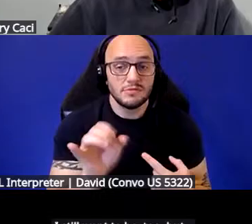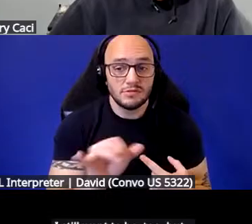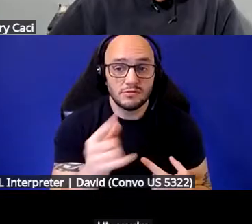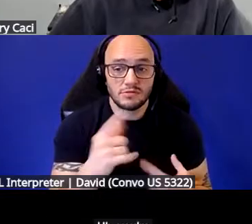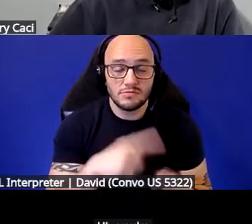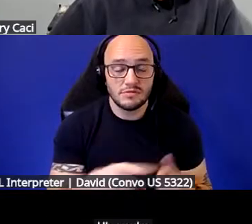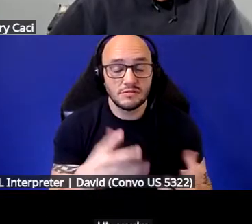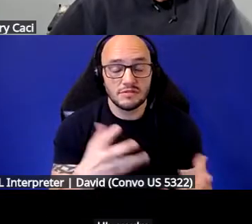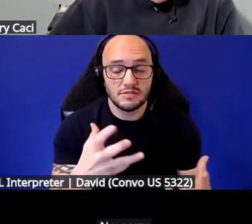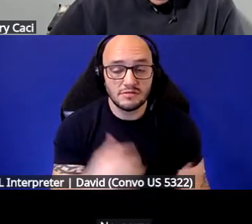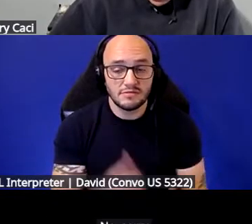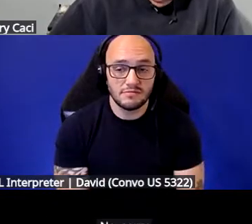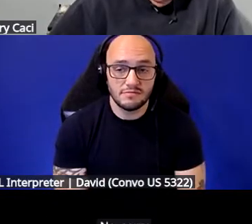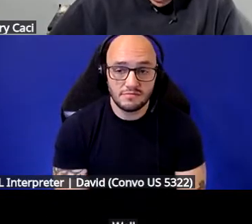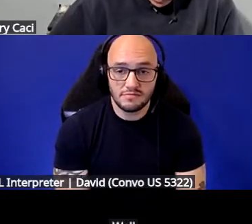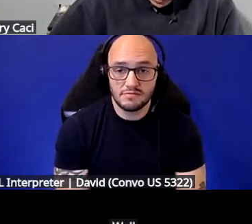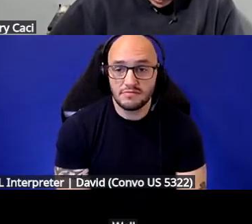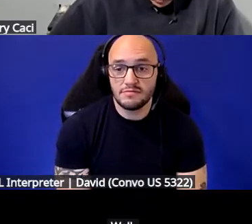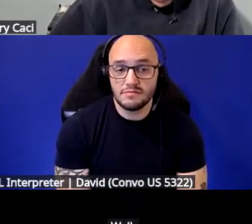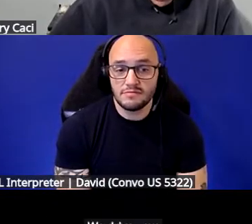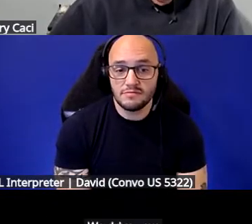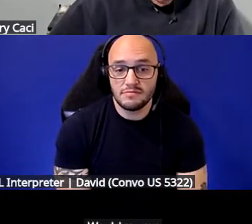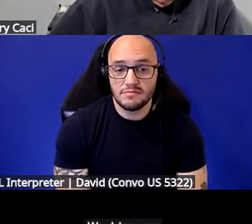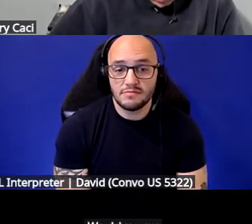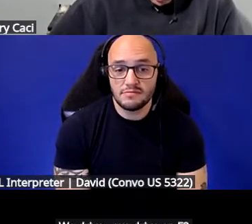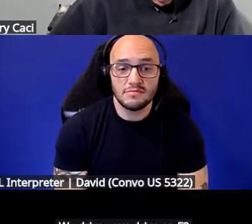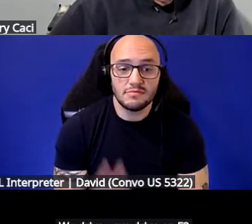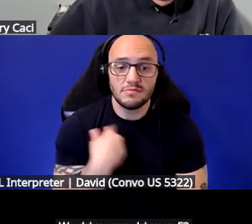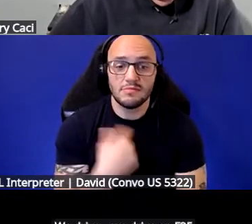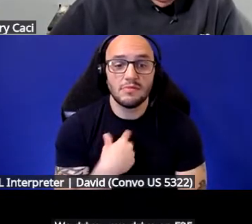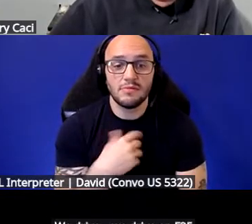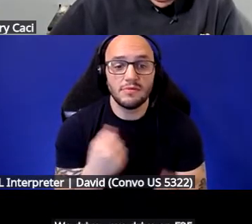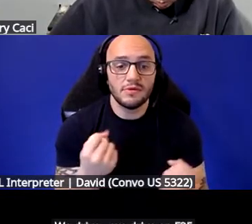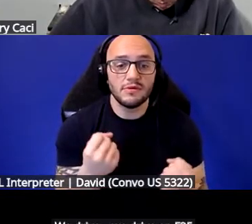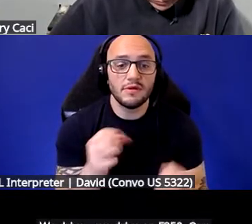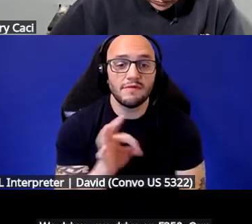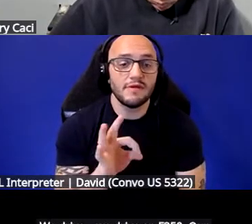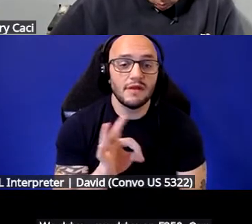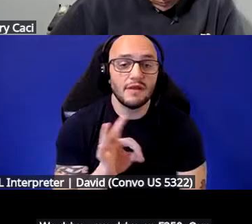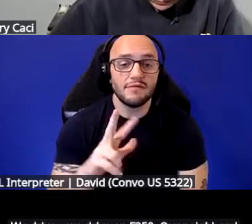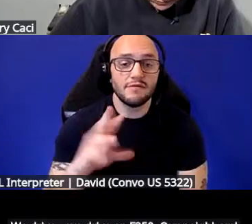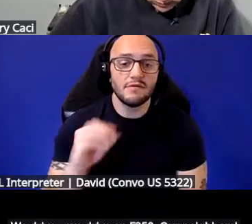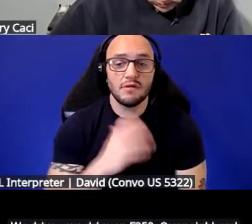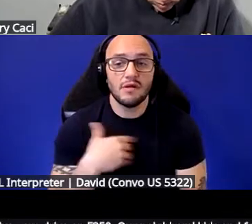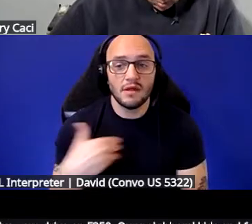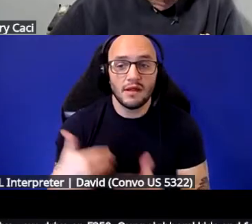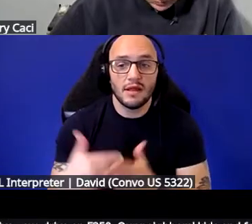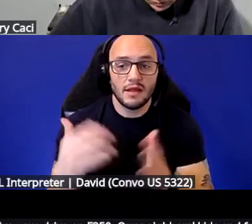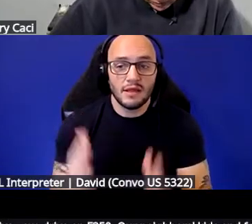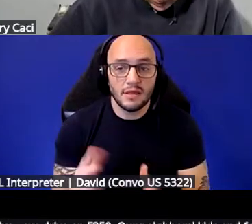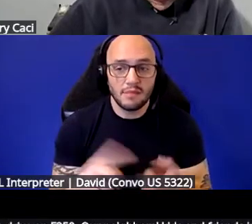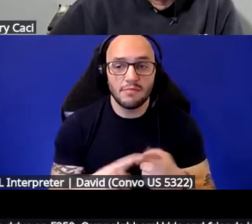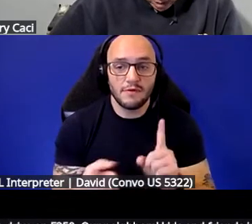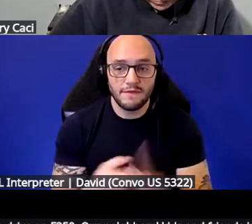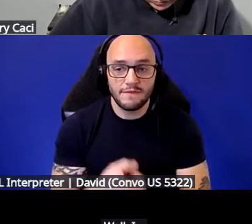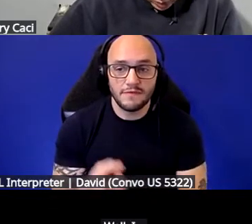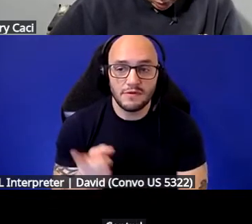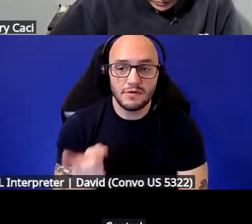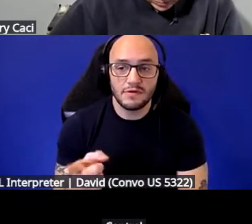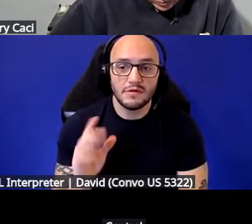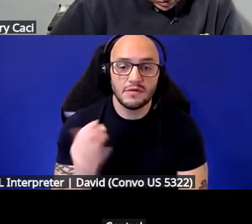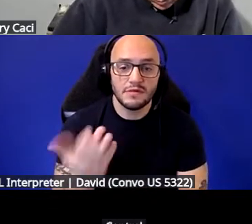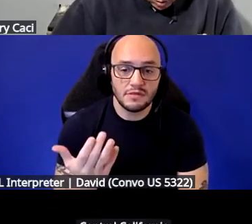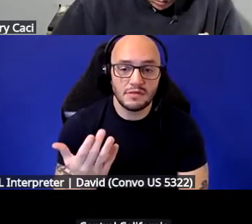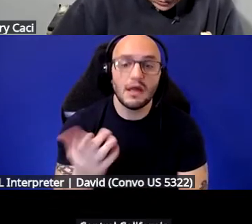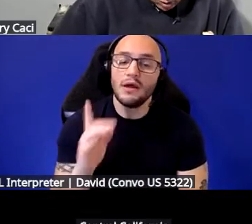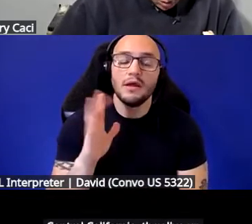no, Well, sorry. We drive an I, F-350. Our neighbors' kids and friends in up in Central California, they